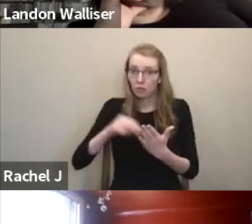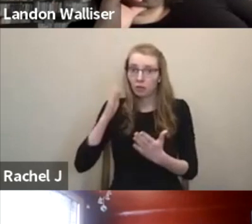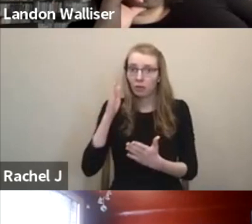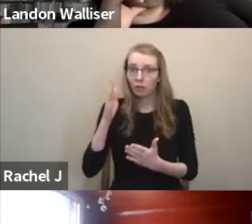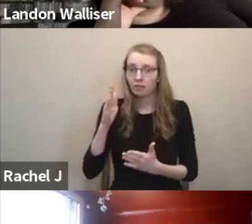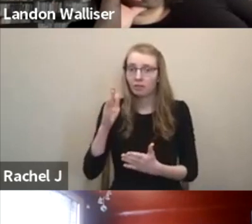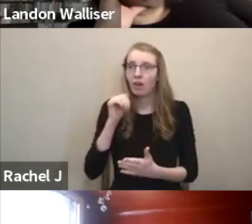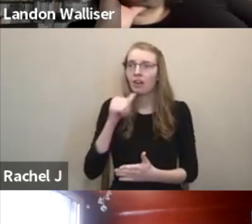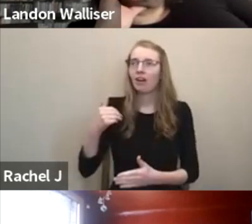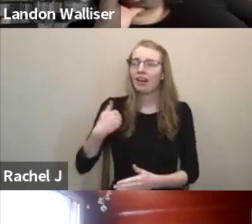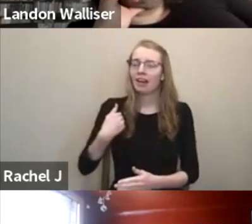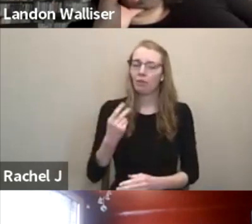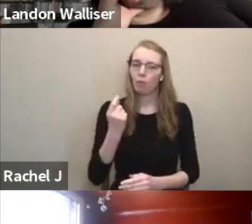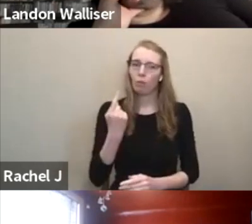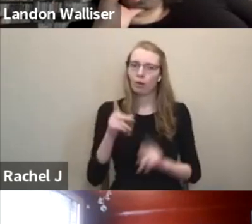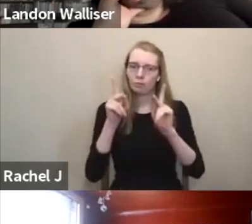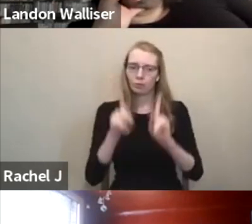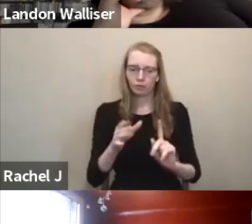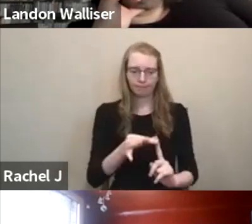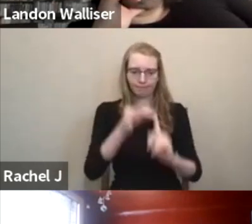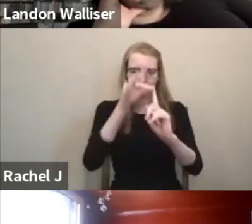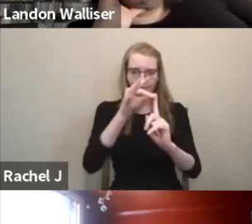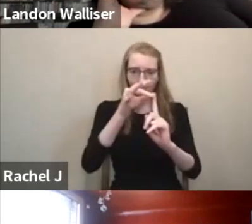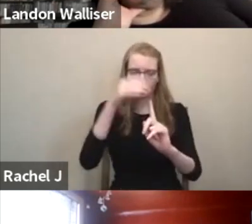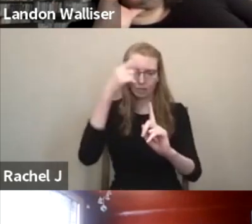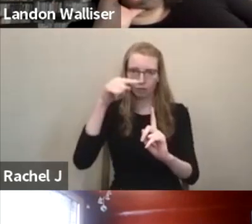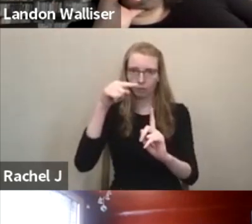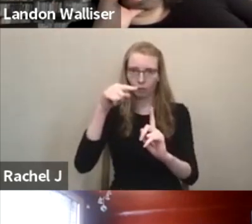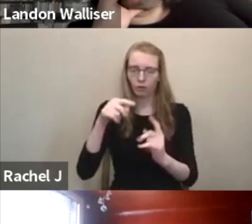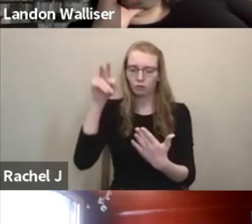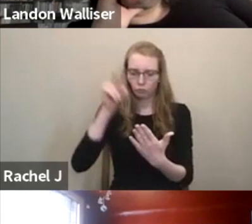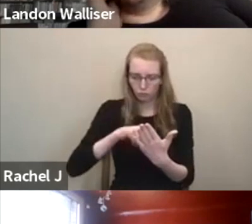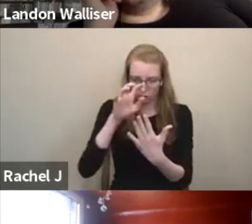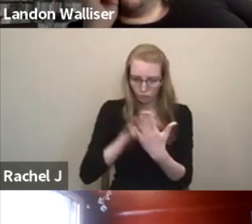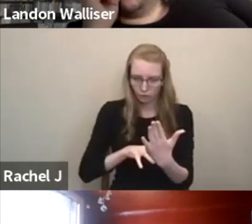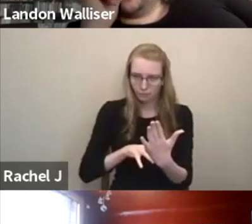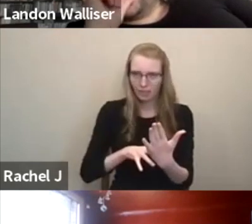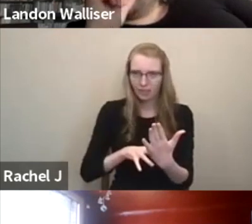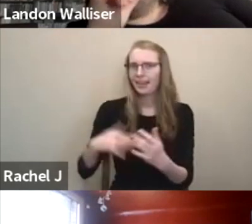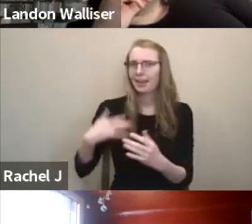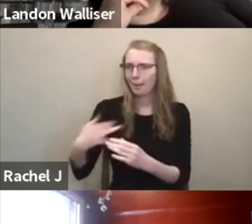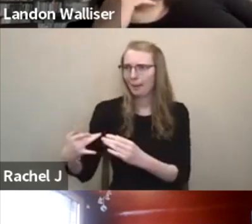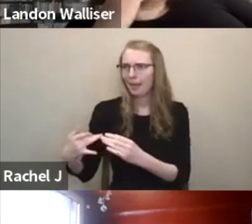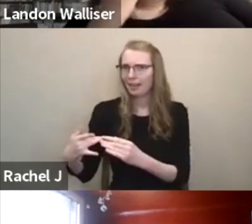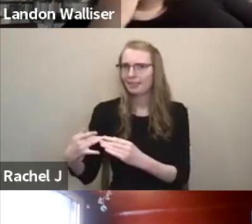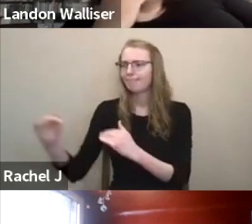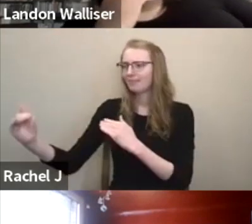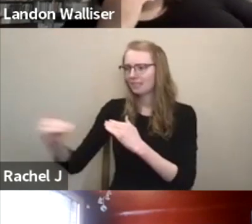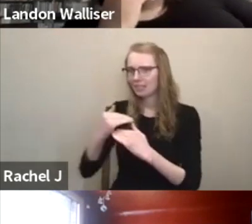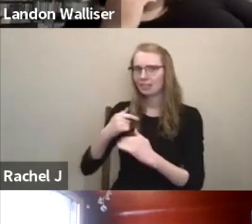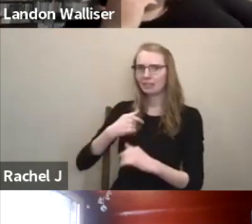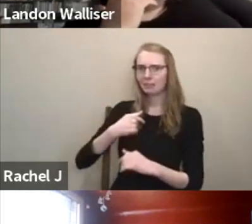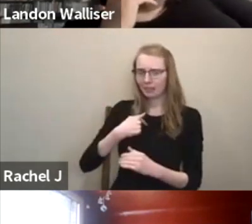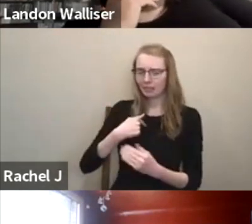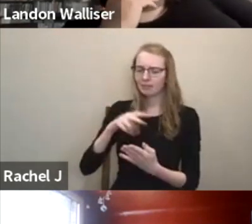come to me directly, and then I read them, or I work with artistic associates. We have 2